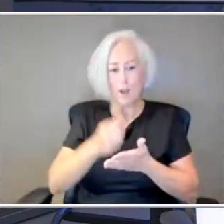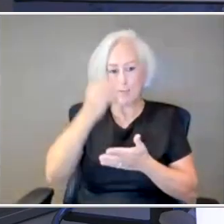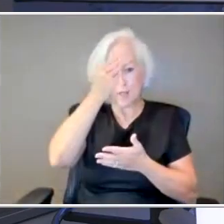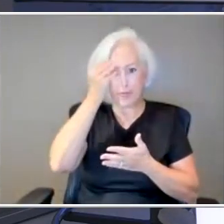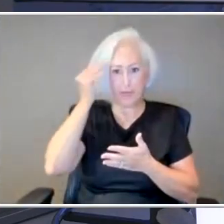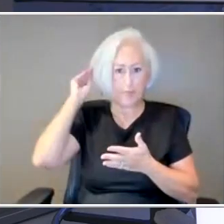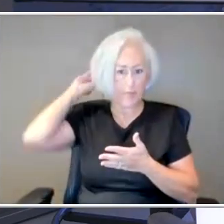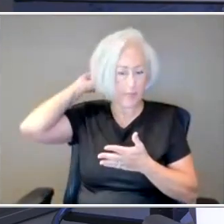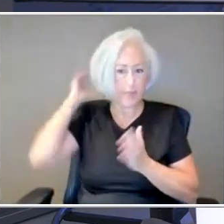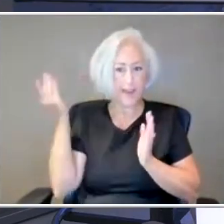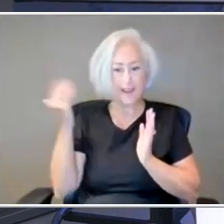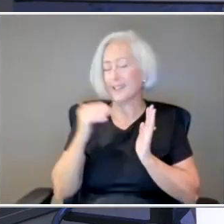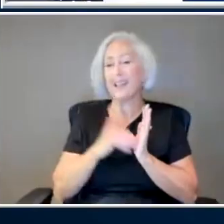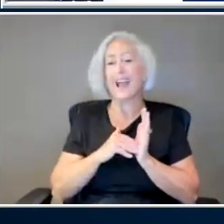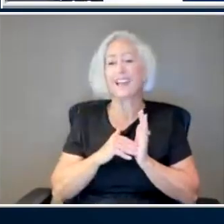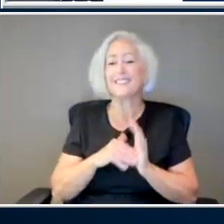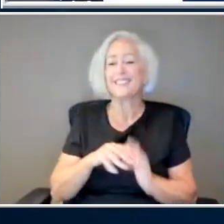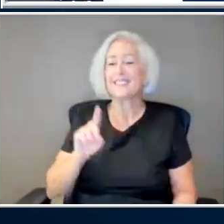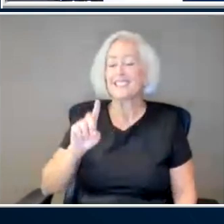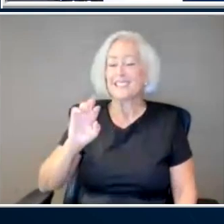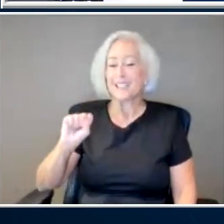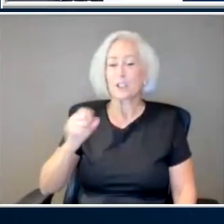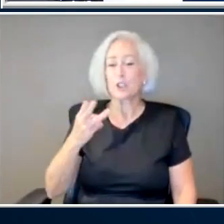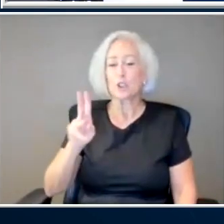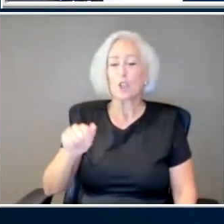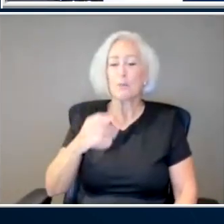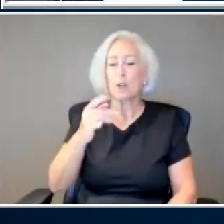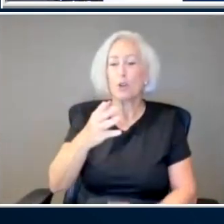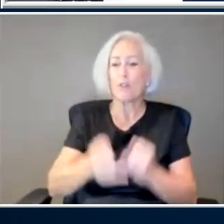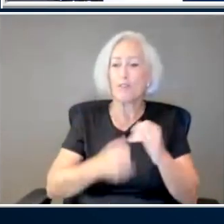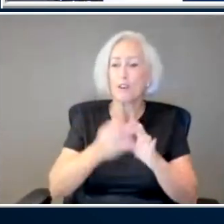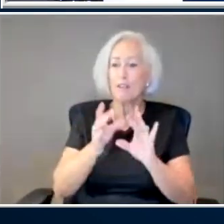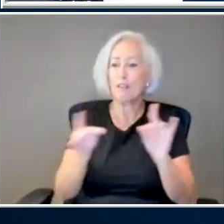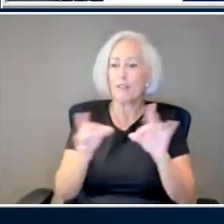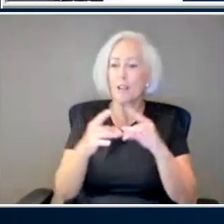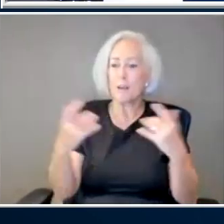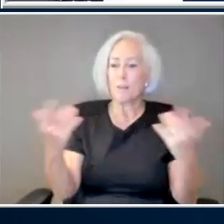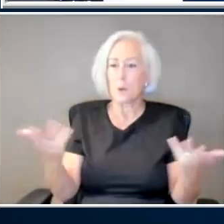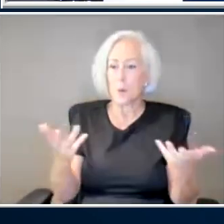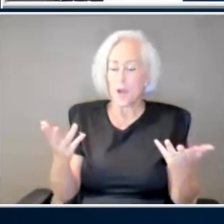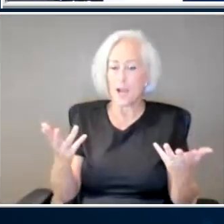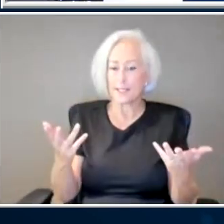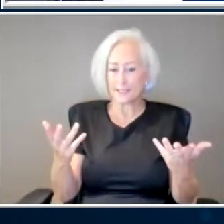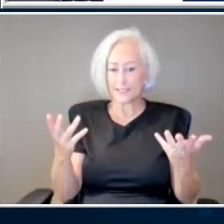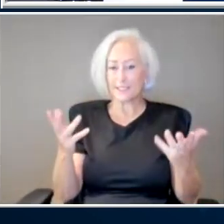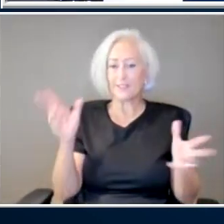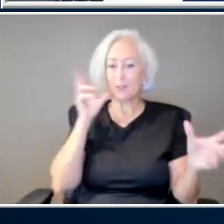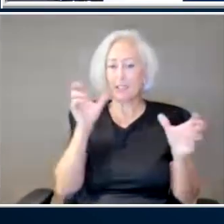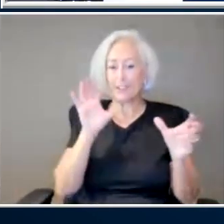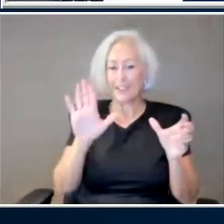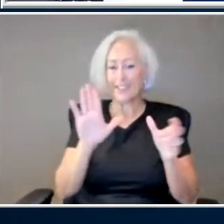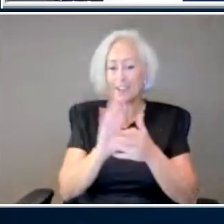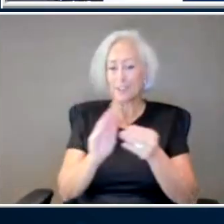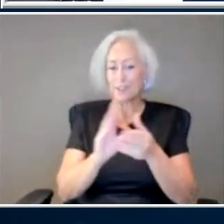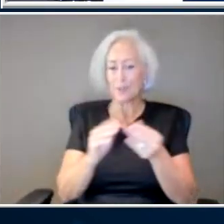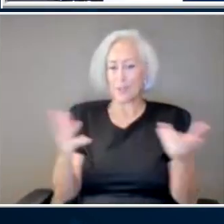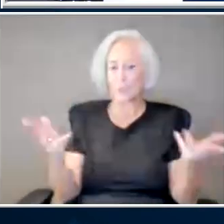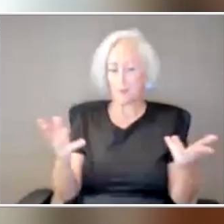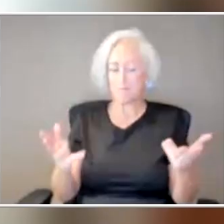helpful. Dr. Sharma, what's the big takeaway from listening to Terry and Lindsay this morning? What do you want people to walk away